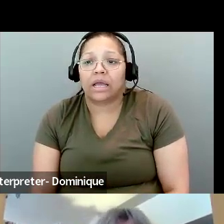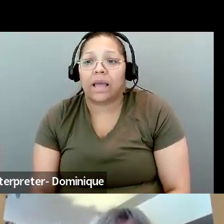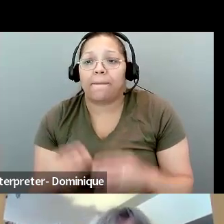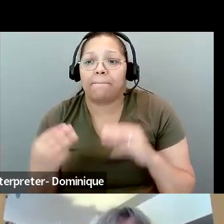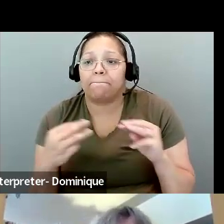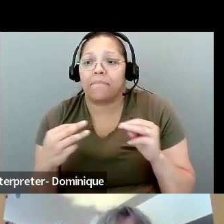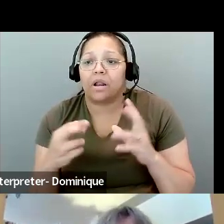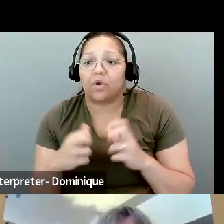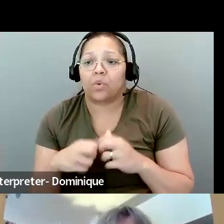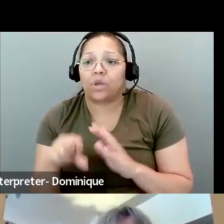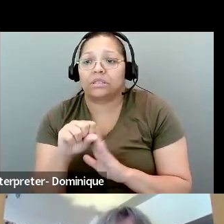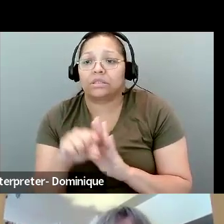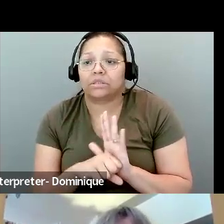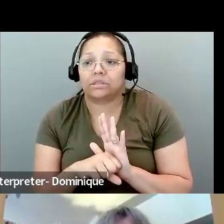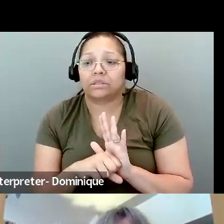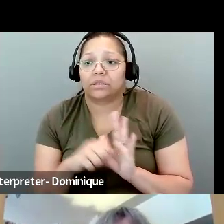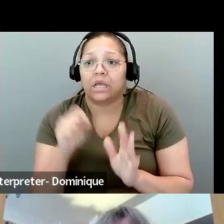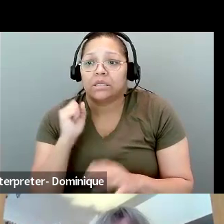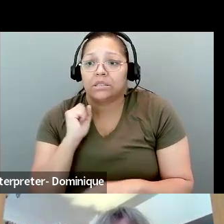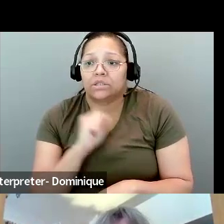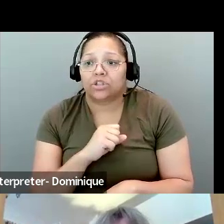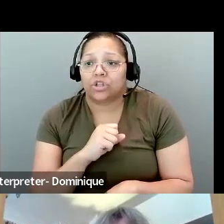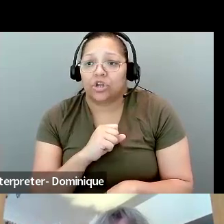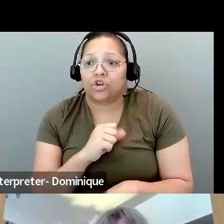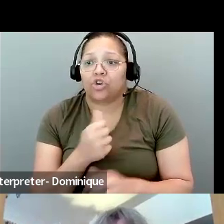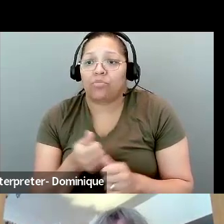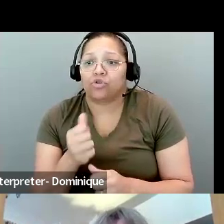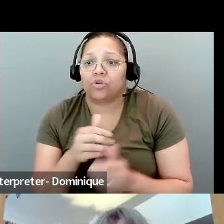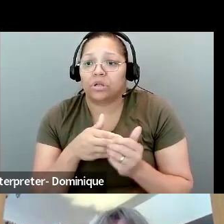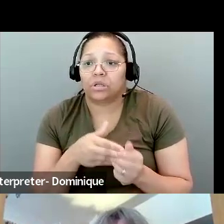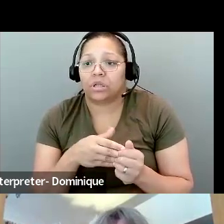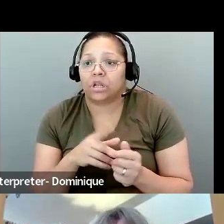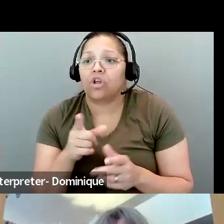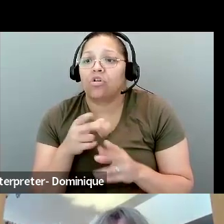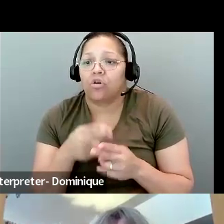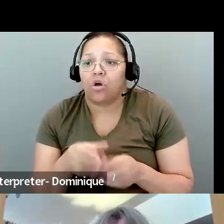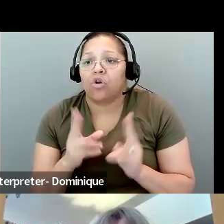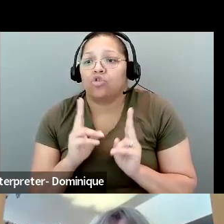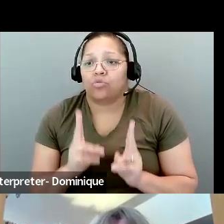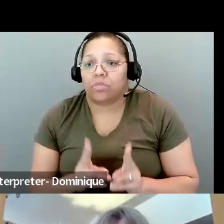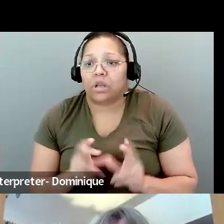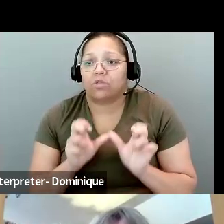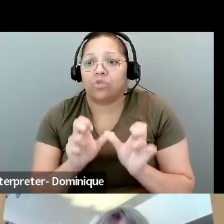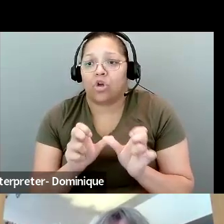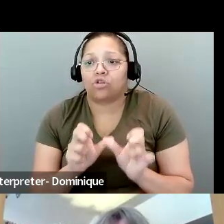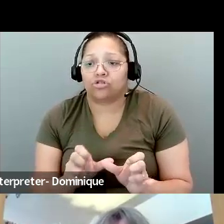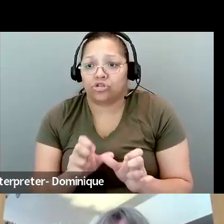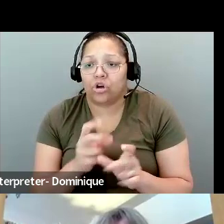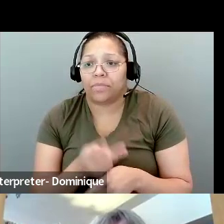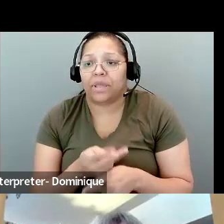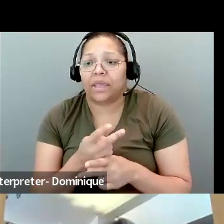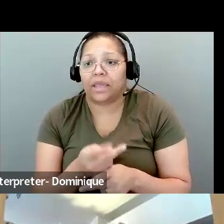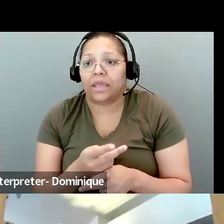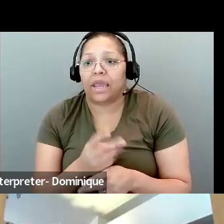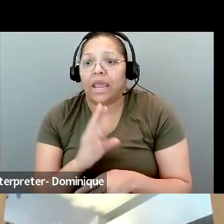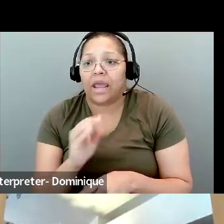Battling with state senator majority leader to pass legislation called Humanized Long-Term Care. That's nice. Senate has